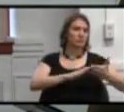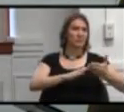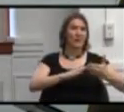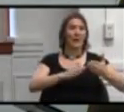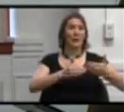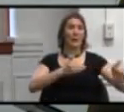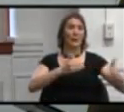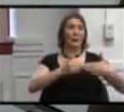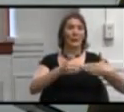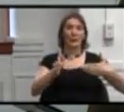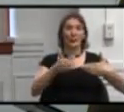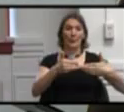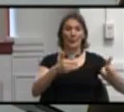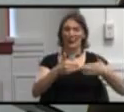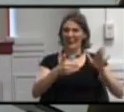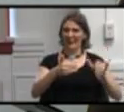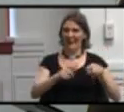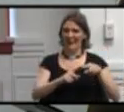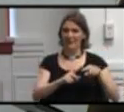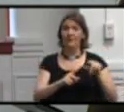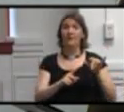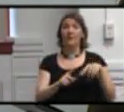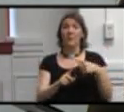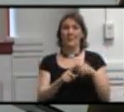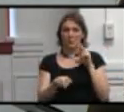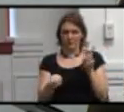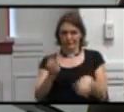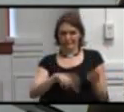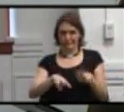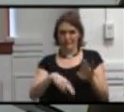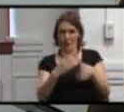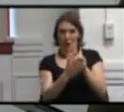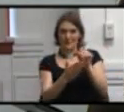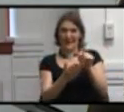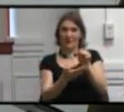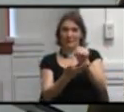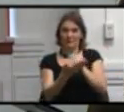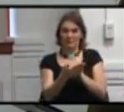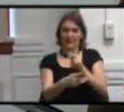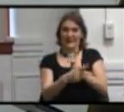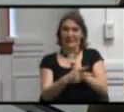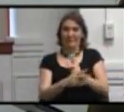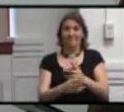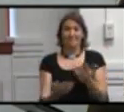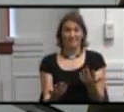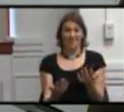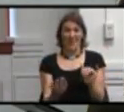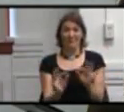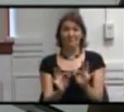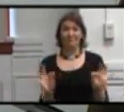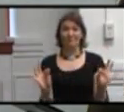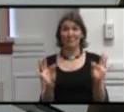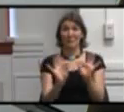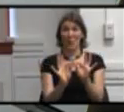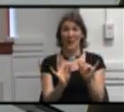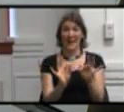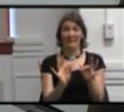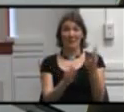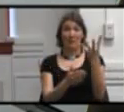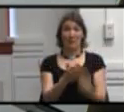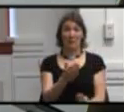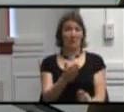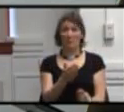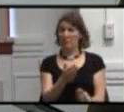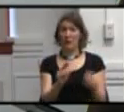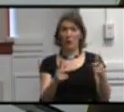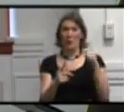valves, and also monitors all of the data for our water system. So to have this up and running is a